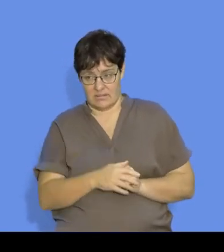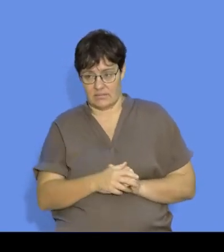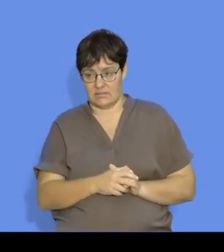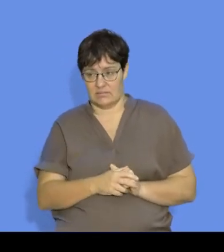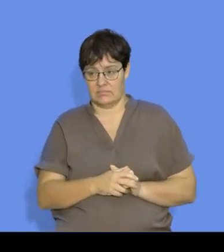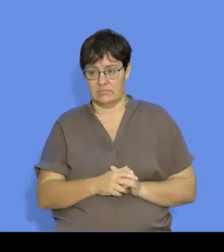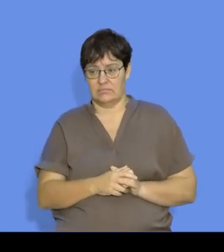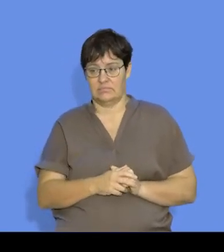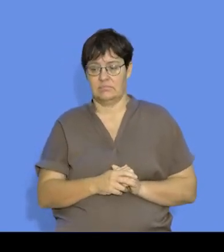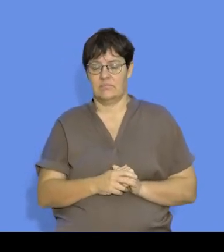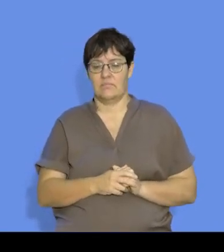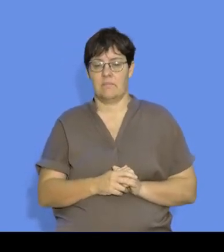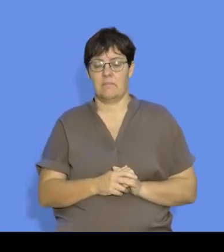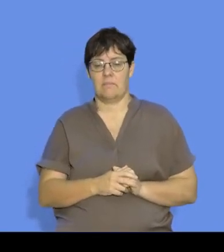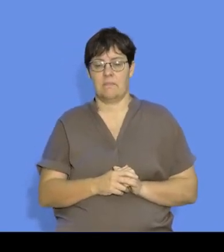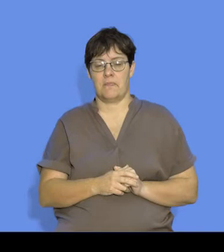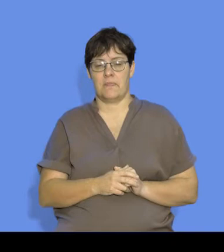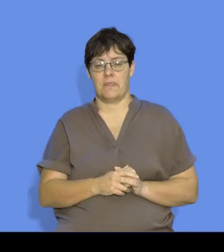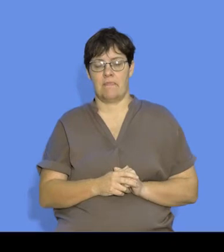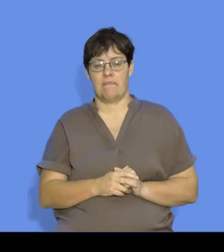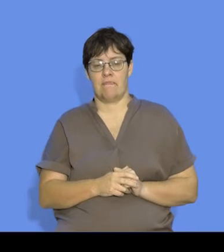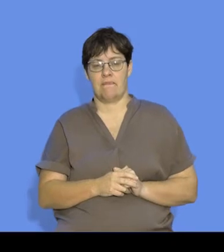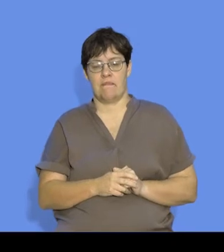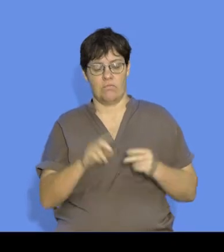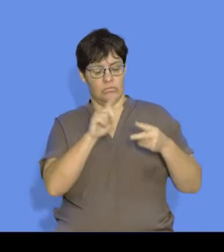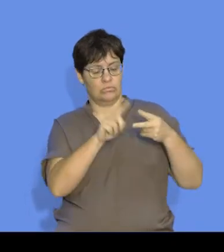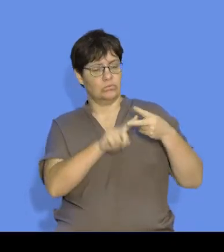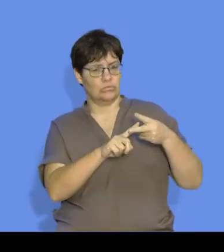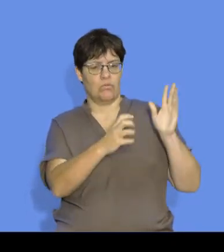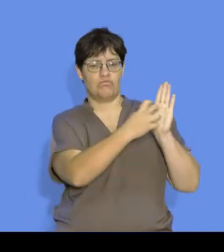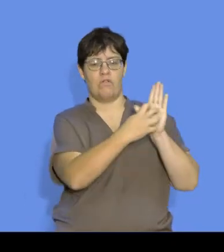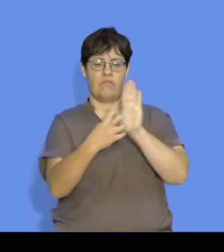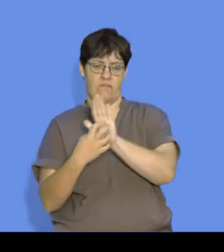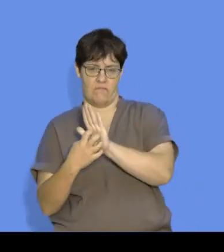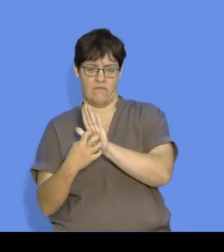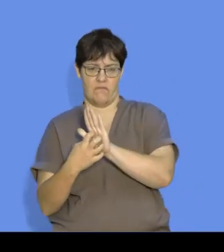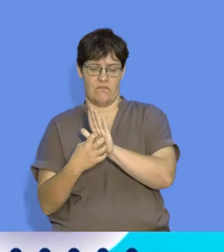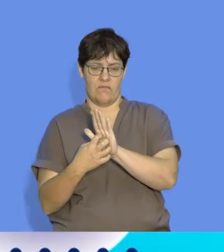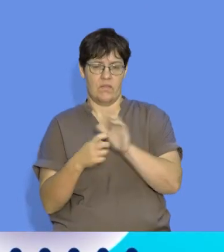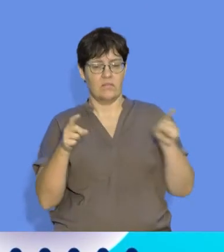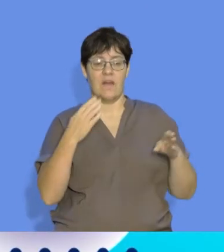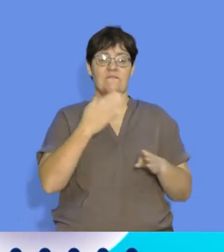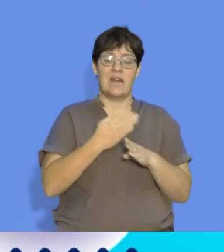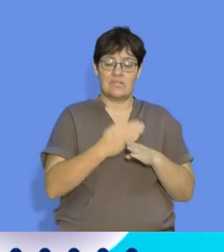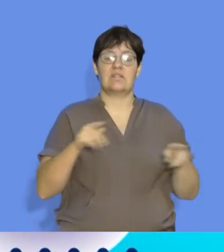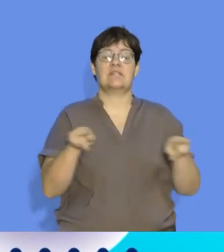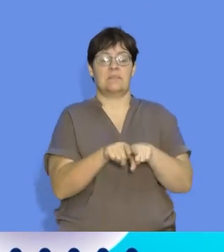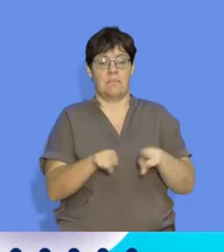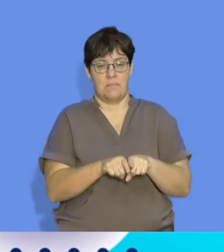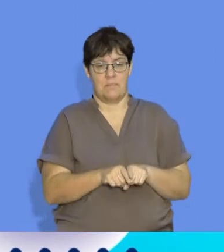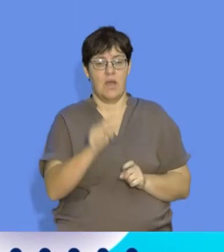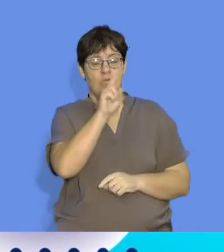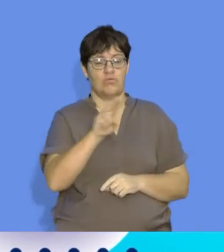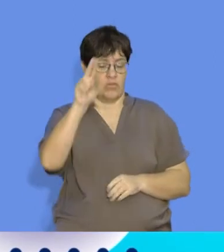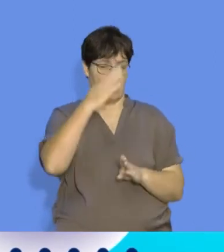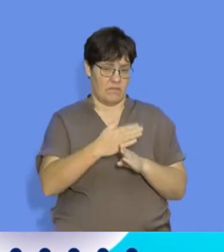is actually at this point here. Now, I've shown you two graphs of the same